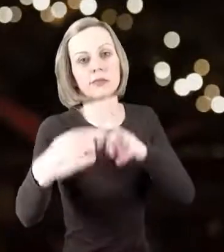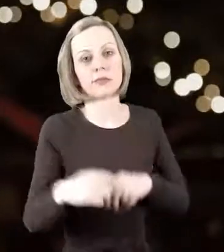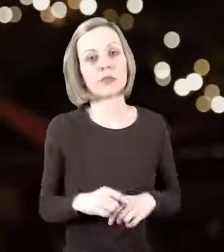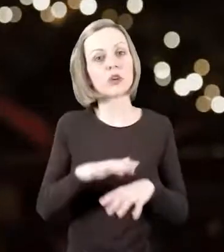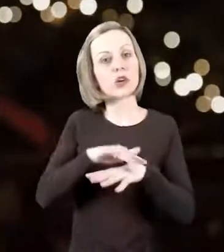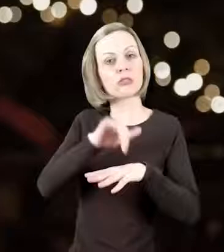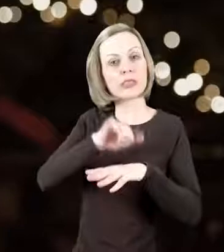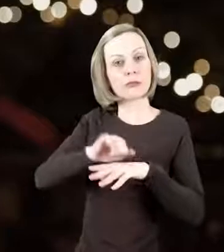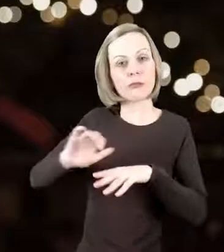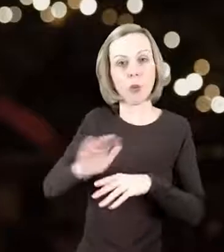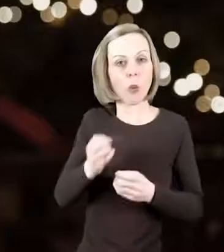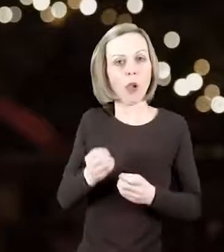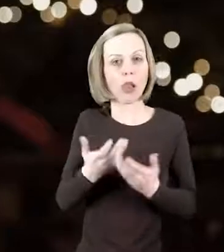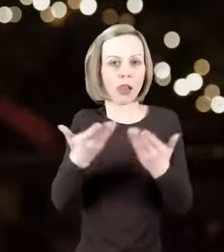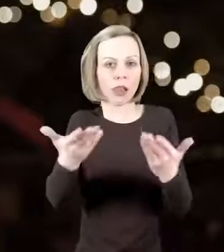Christmas is for every day.